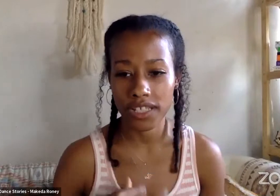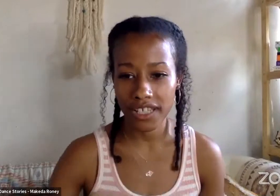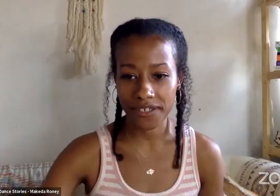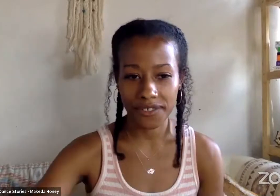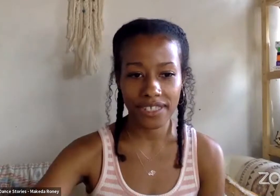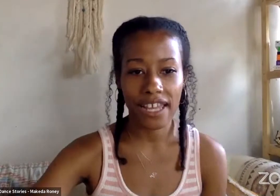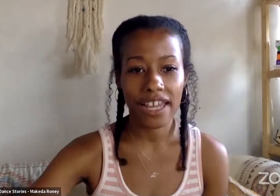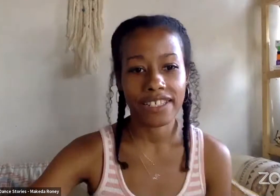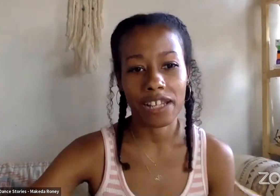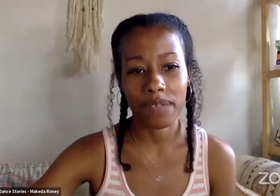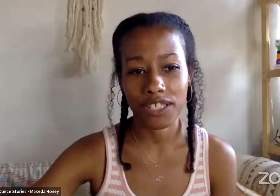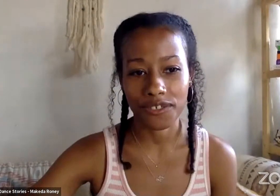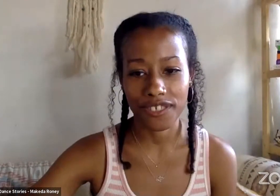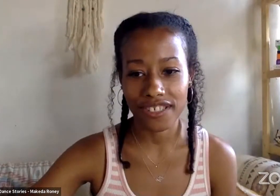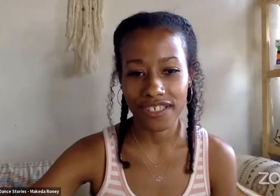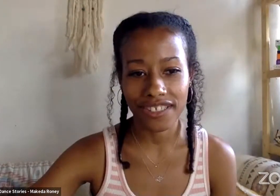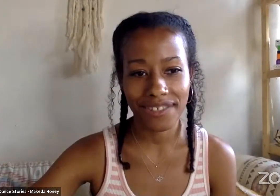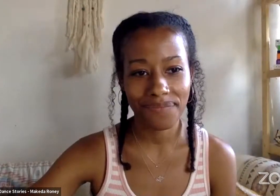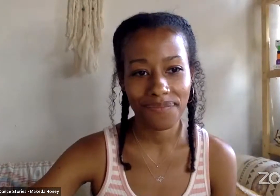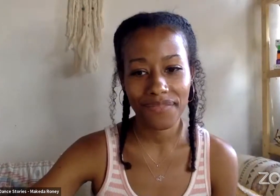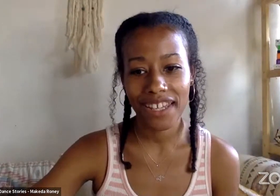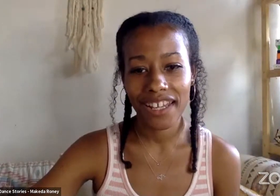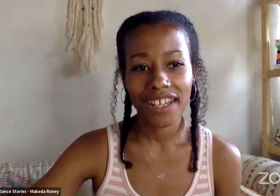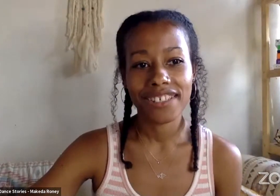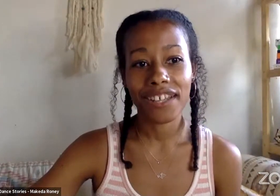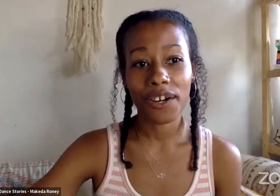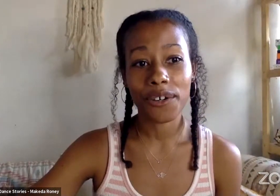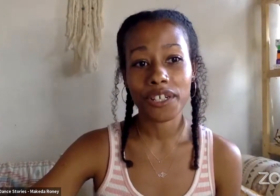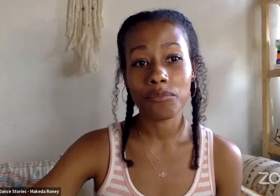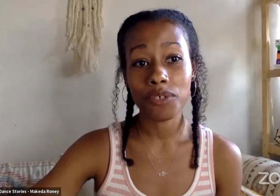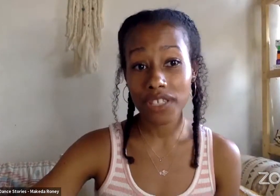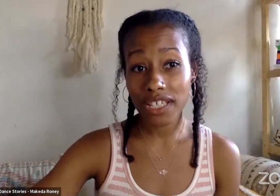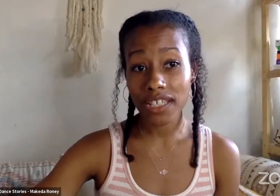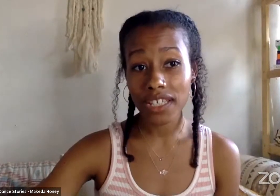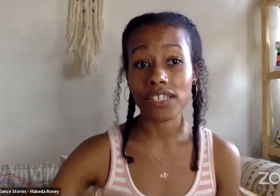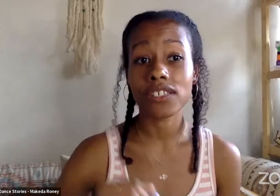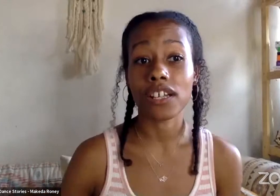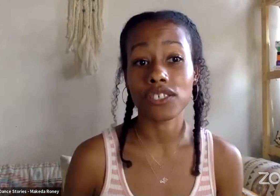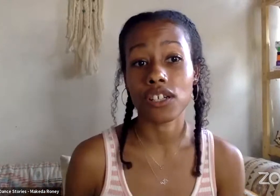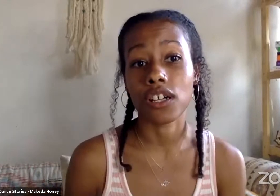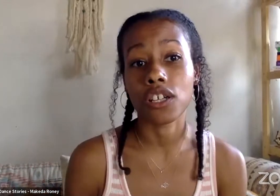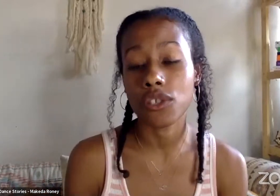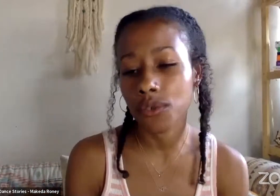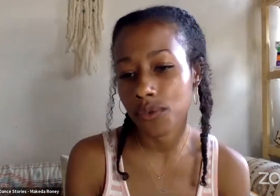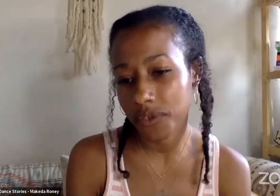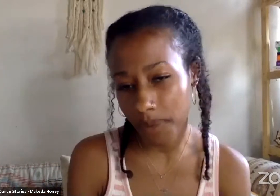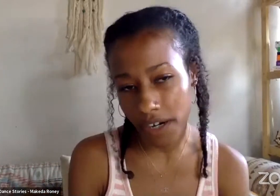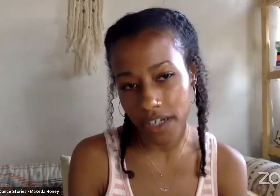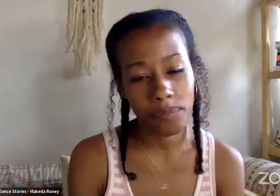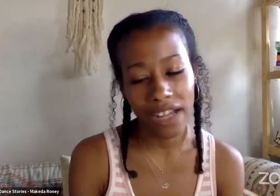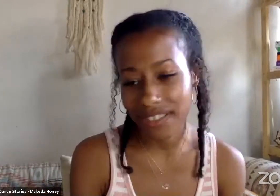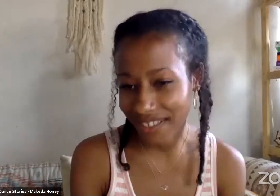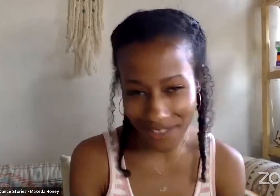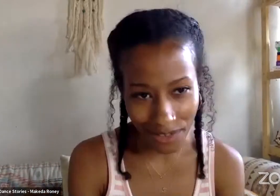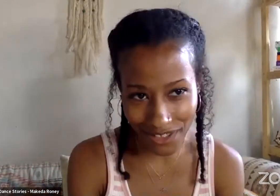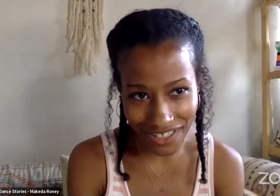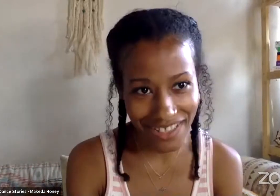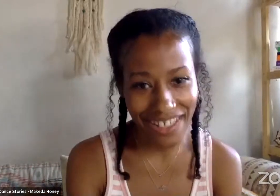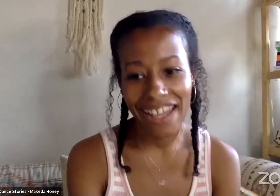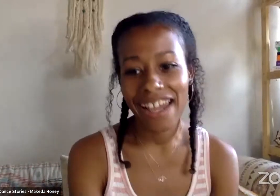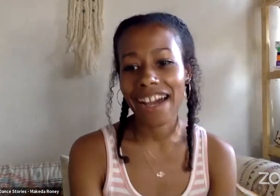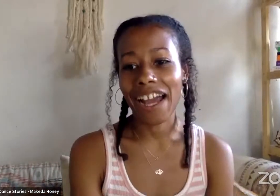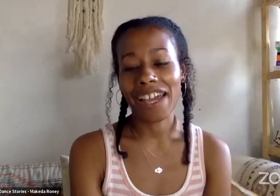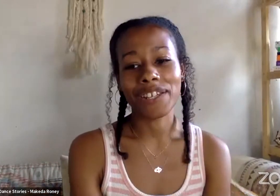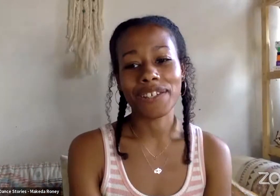braided ponytails down my shoulders. So community is such a huge part of Black Dance